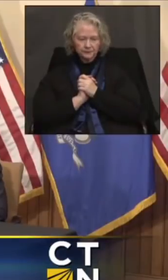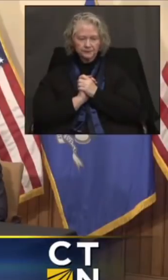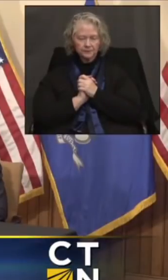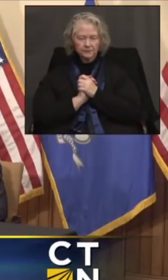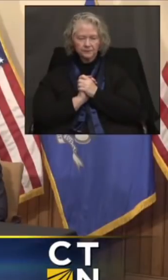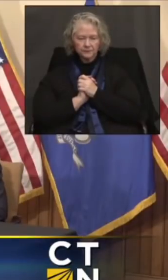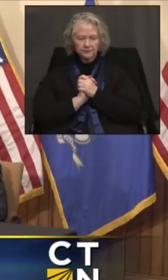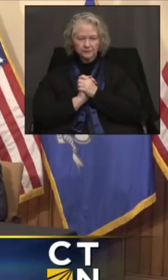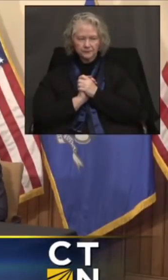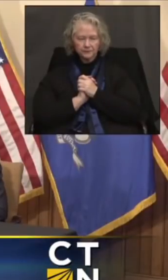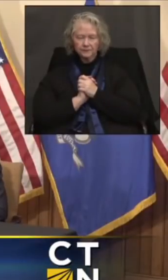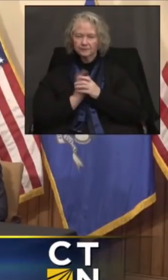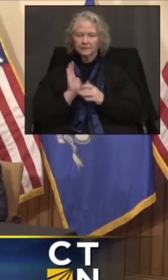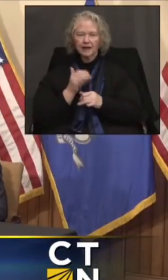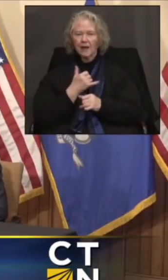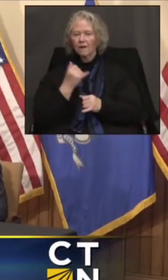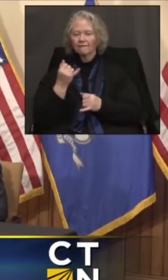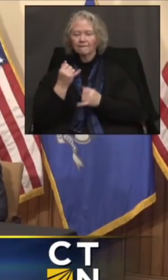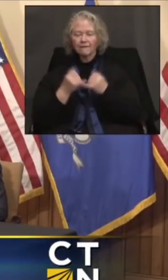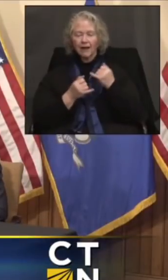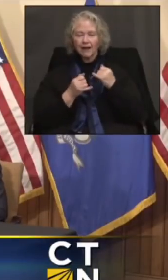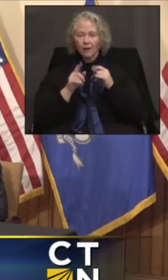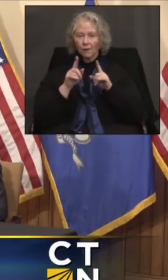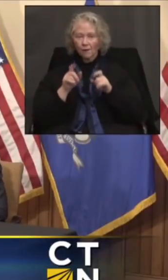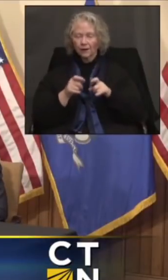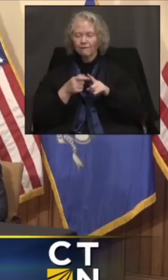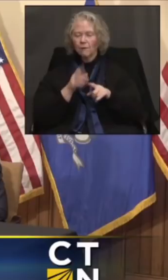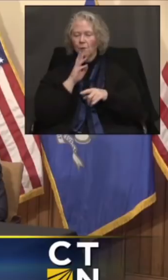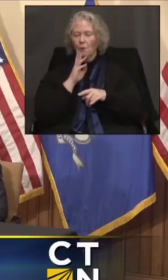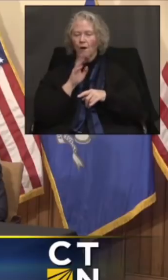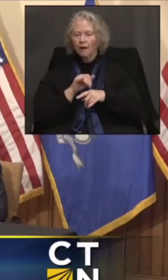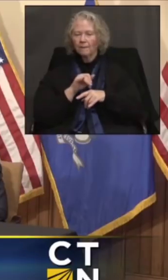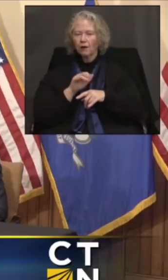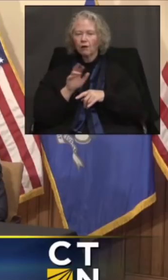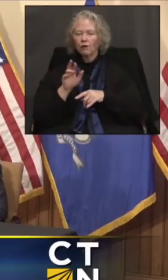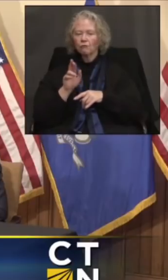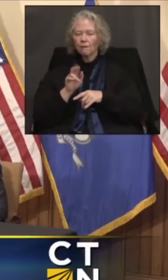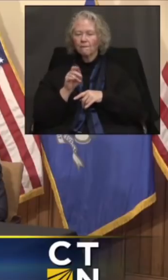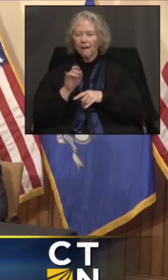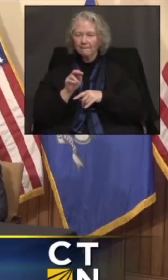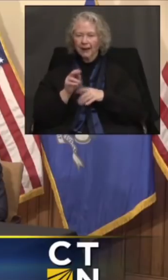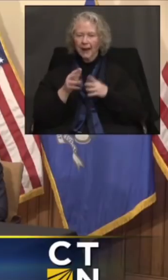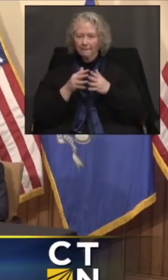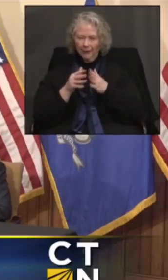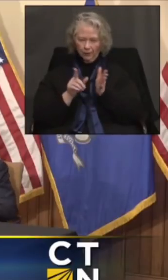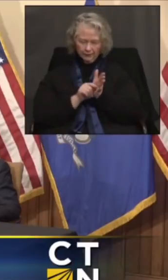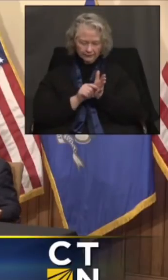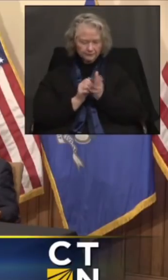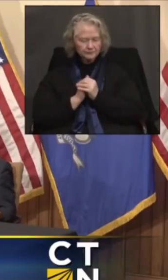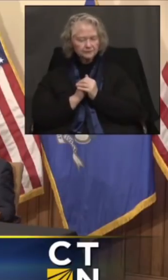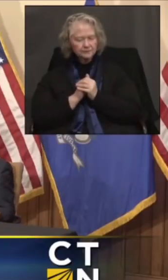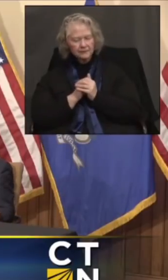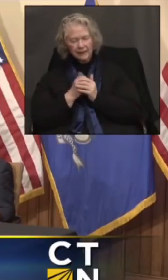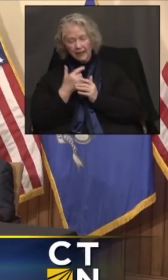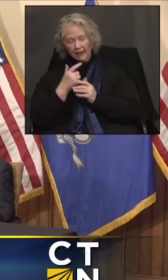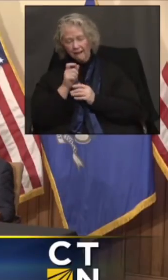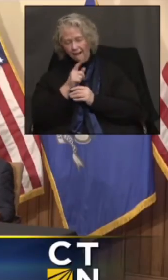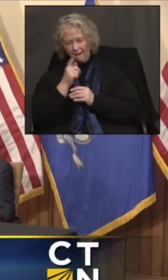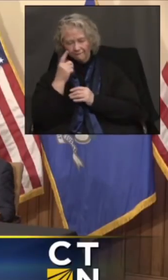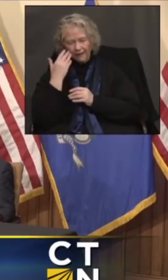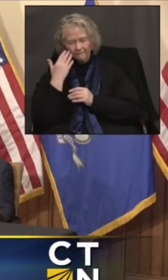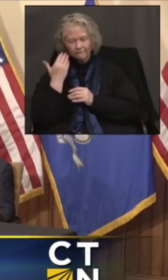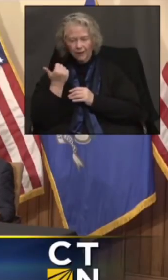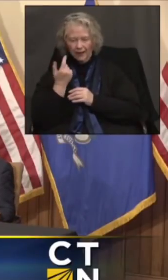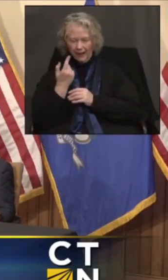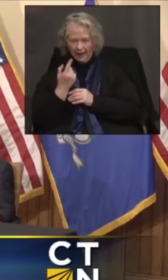We have one final question from the Waterbury Republican American. Thanks, Max. Hey, Governor, I wanted to ask